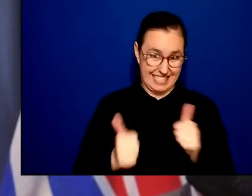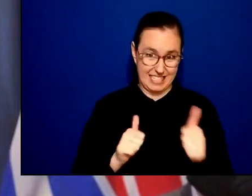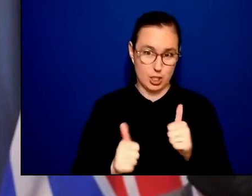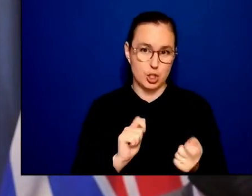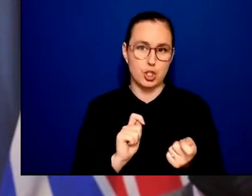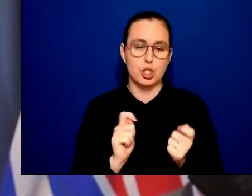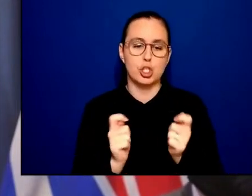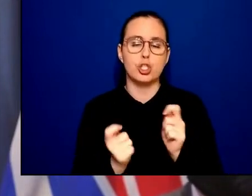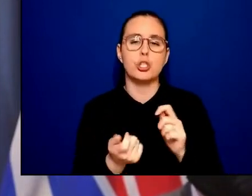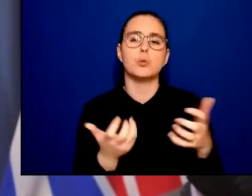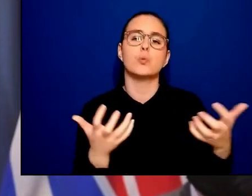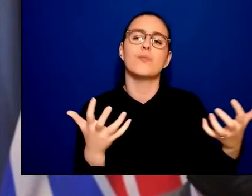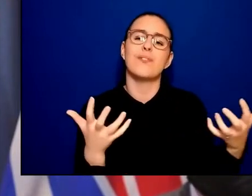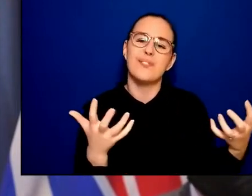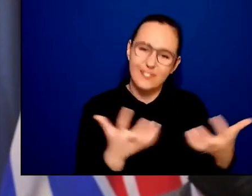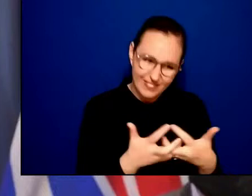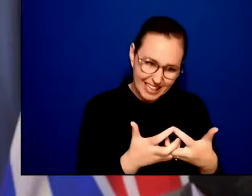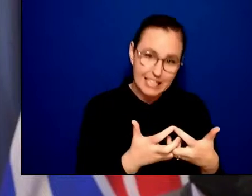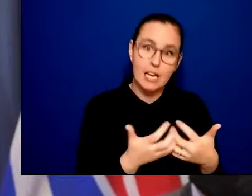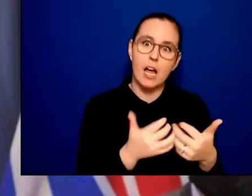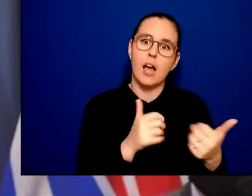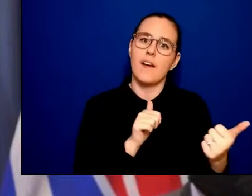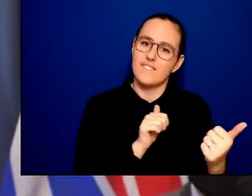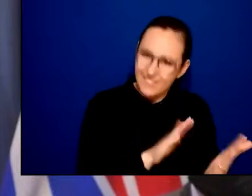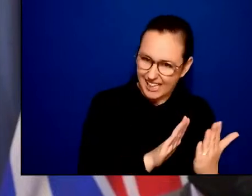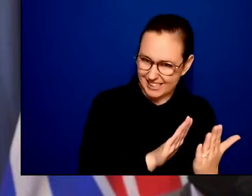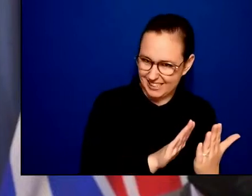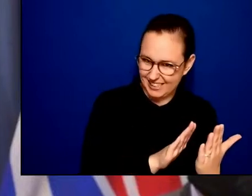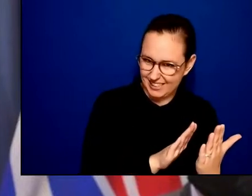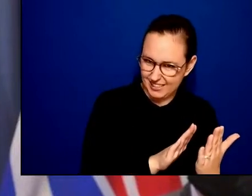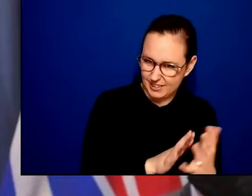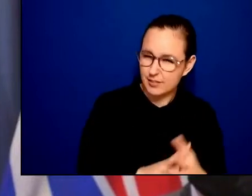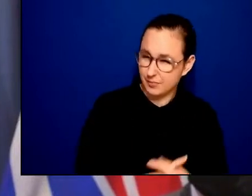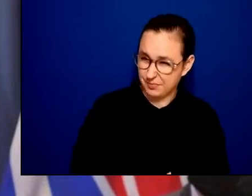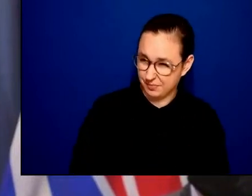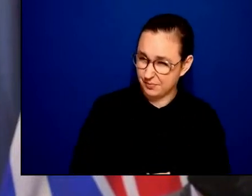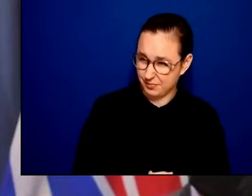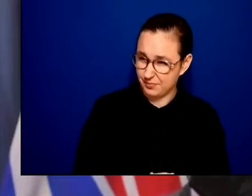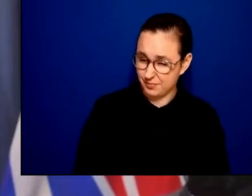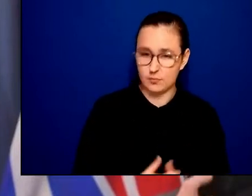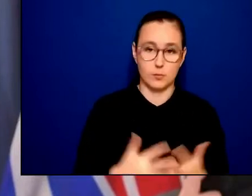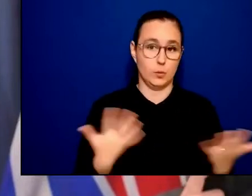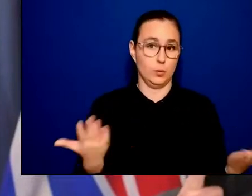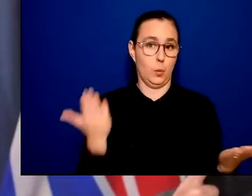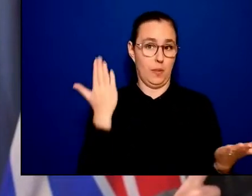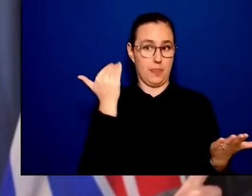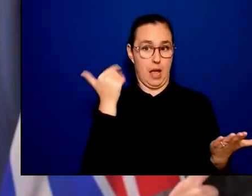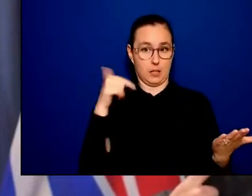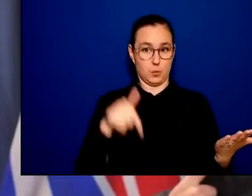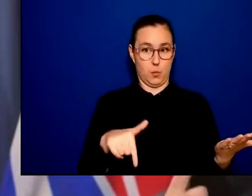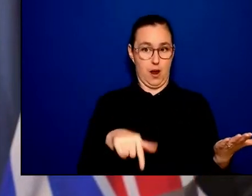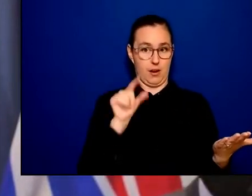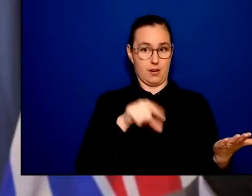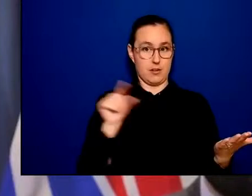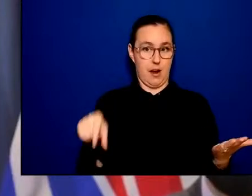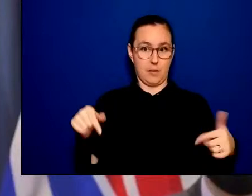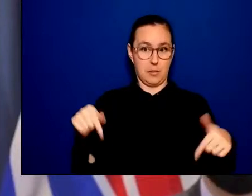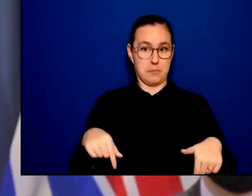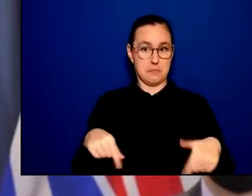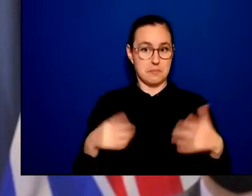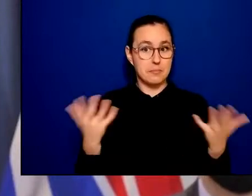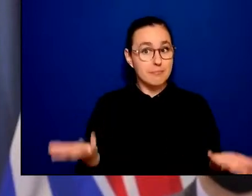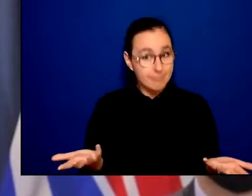disasters, and that's one of the reasons why our government has taken the issue of climate change so